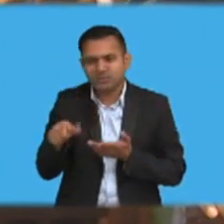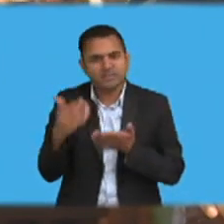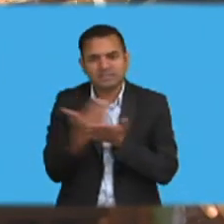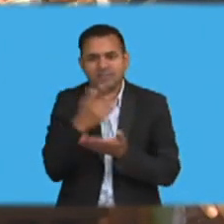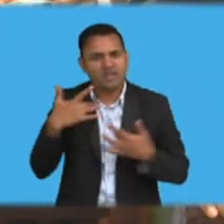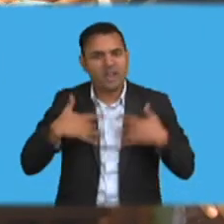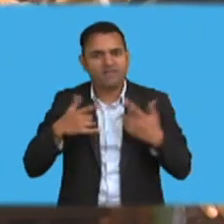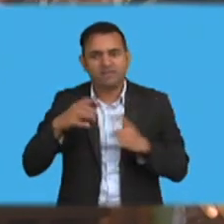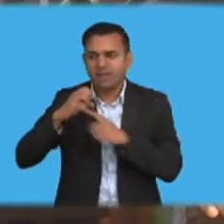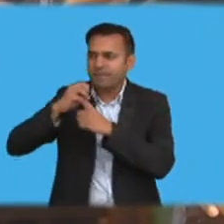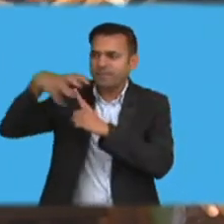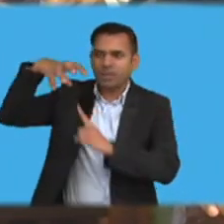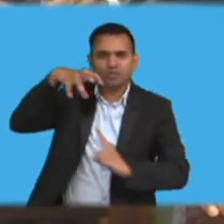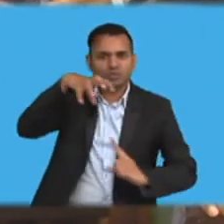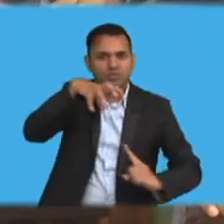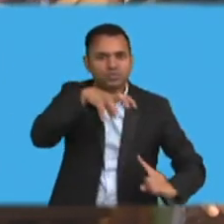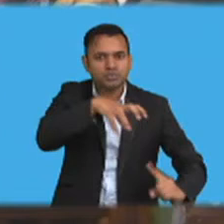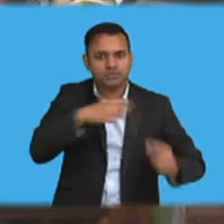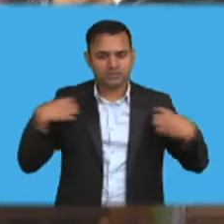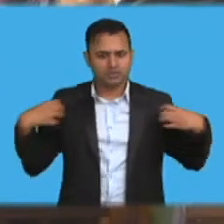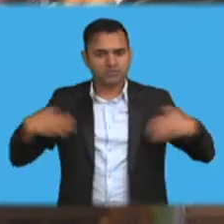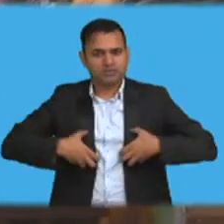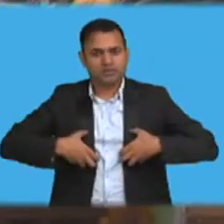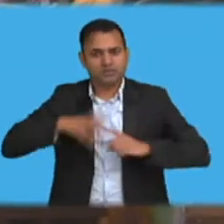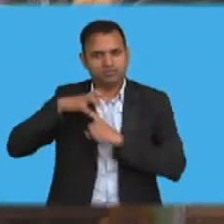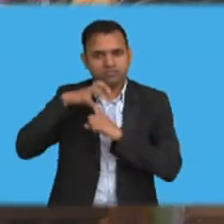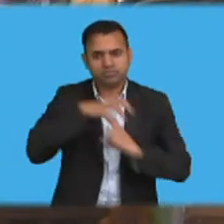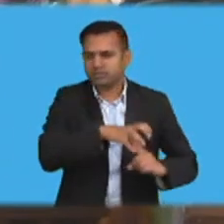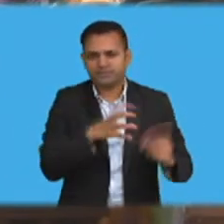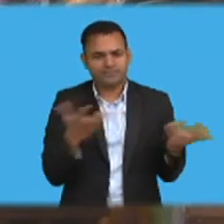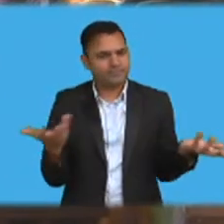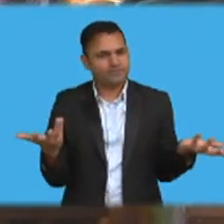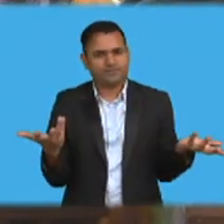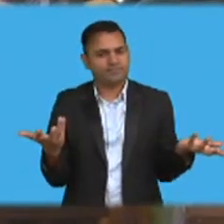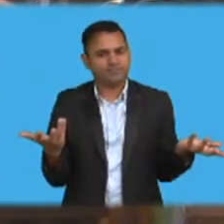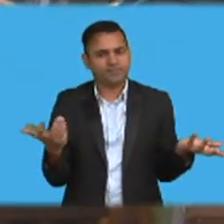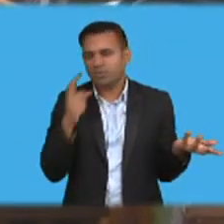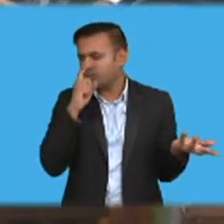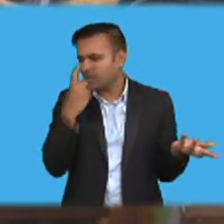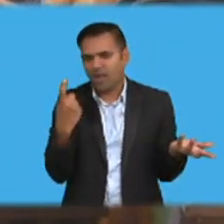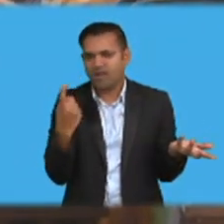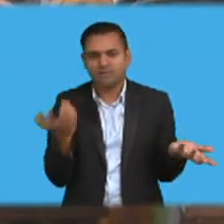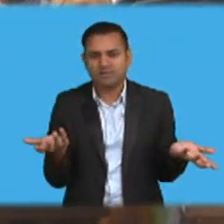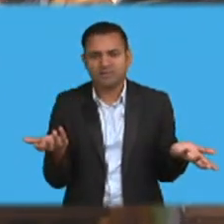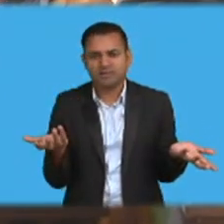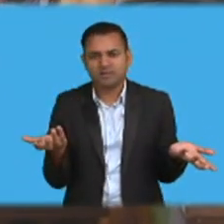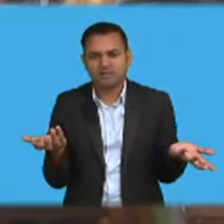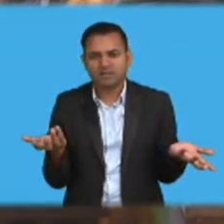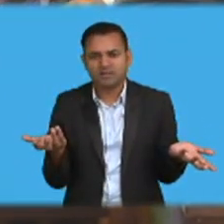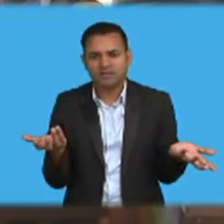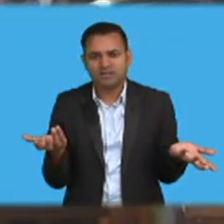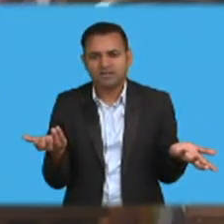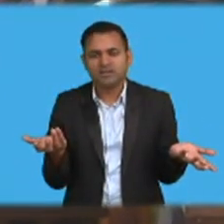experienced jumpers before a layperson such as a passenger on a commercial flight can even consider making that